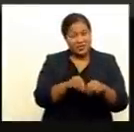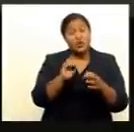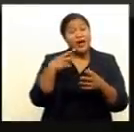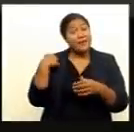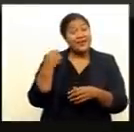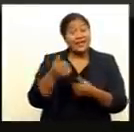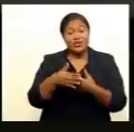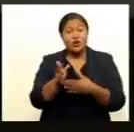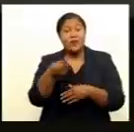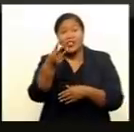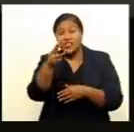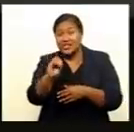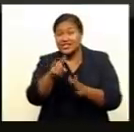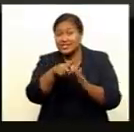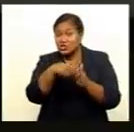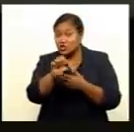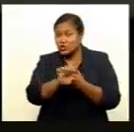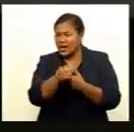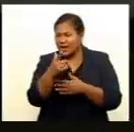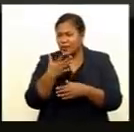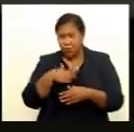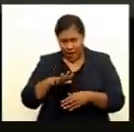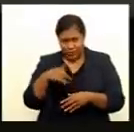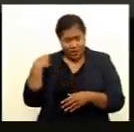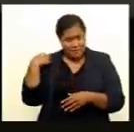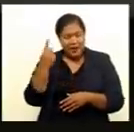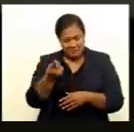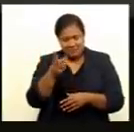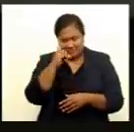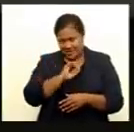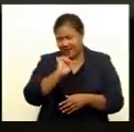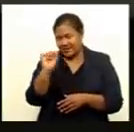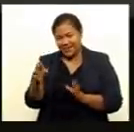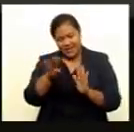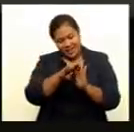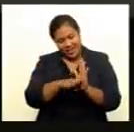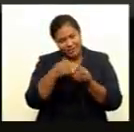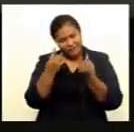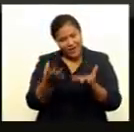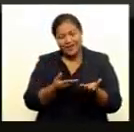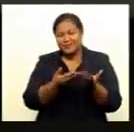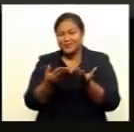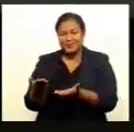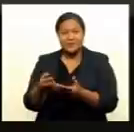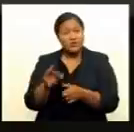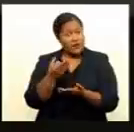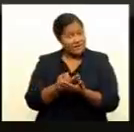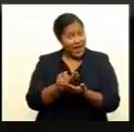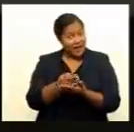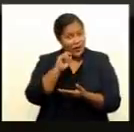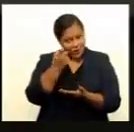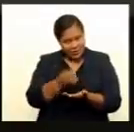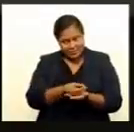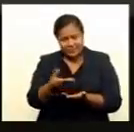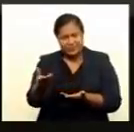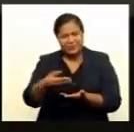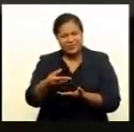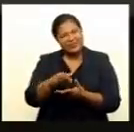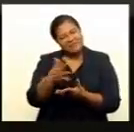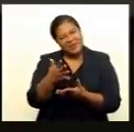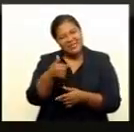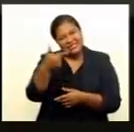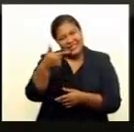June, and anyone wanting to apply is being urged to get their details ready. The funds should be dispersed at the latest by the